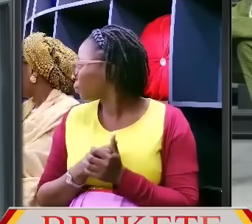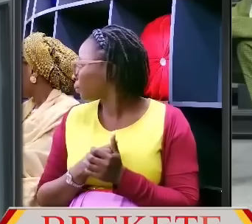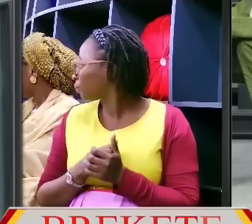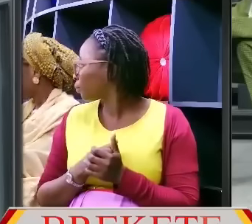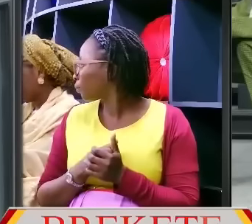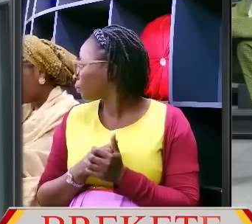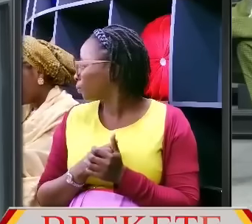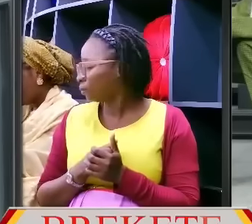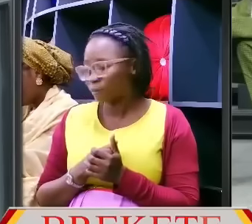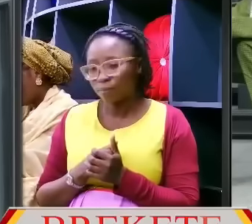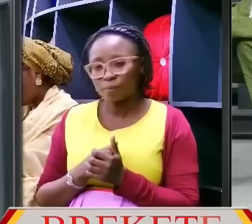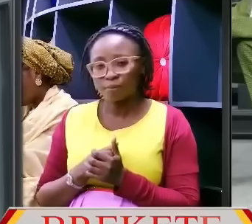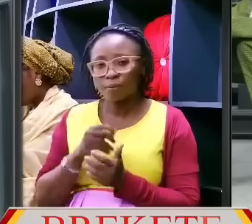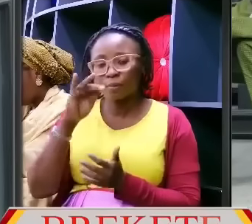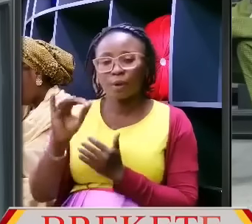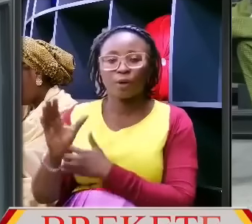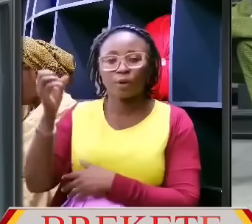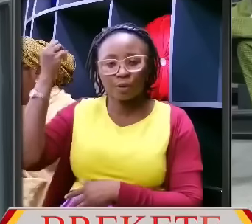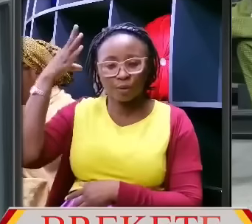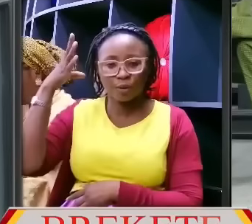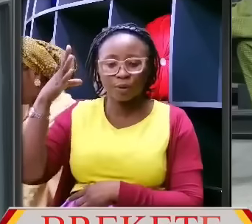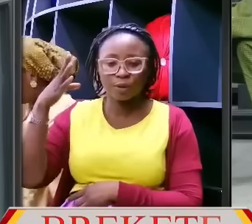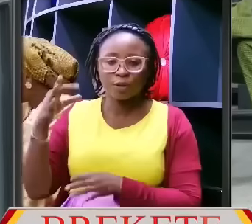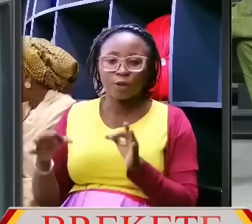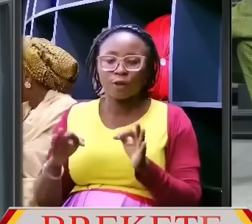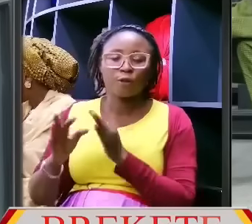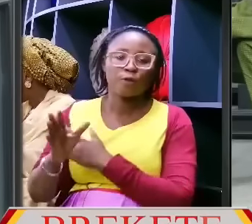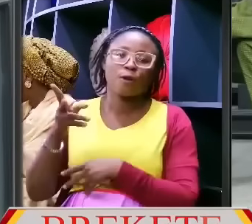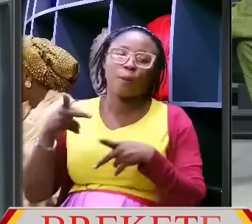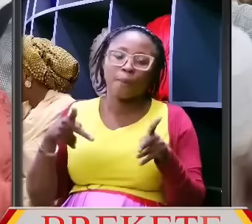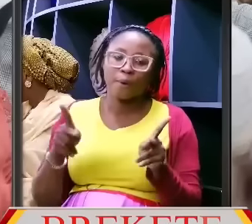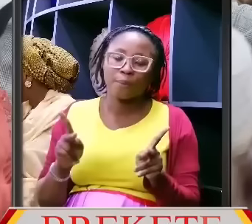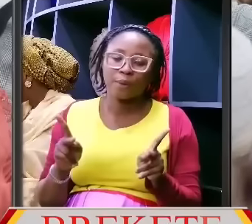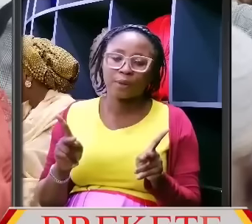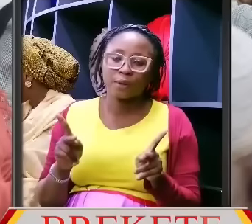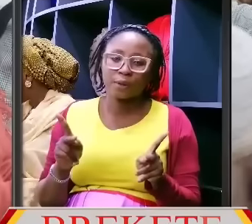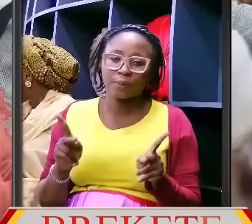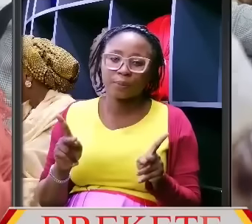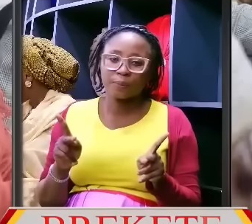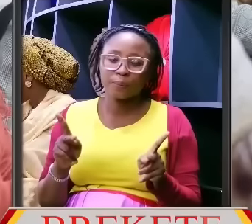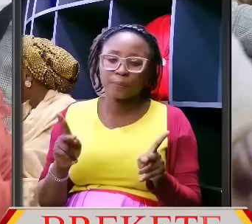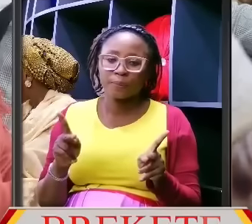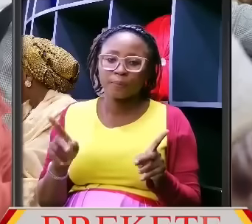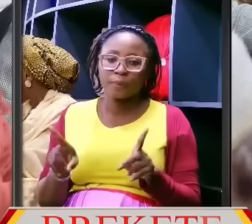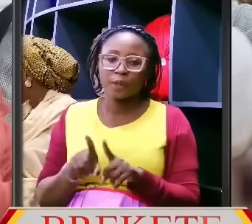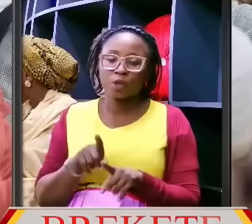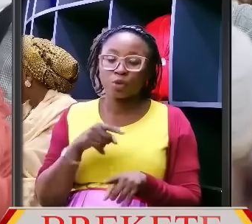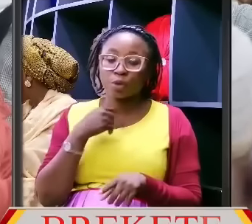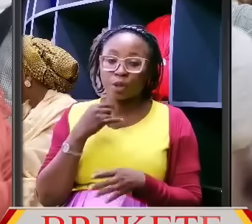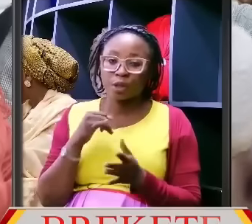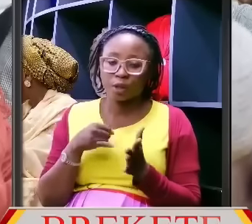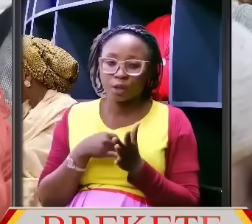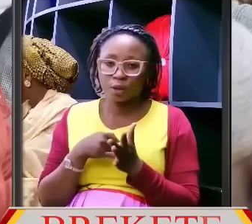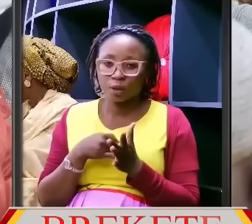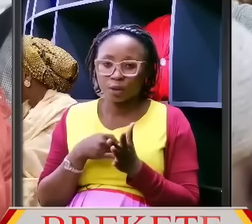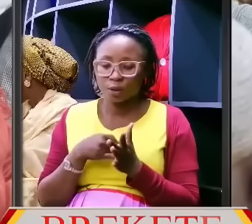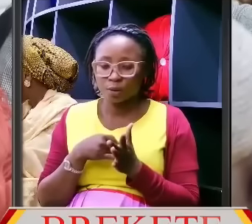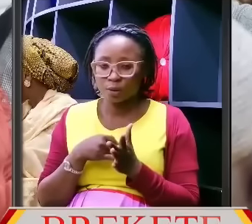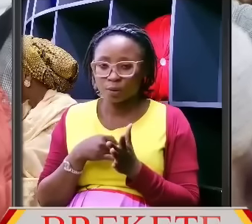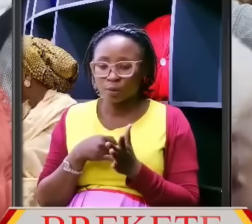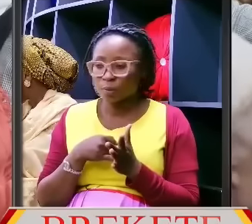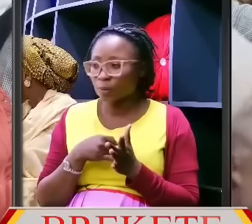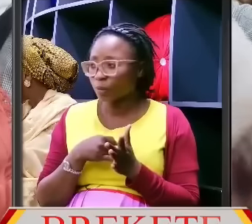oh, no, Alama. Say, by the grace of God, if God permit. Ebugo. As you said it. What you